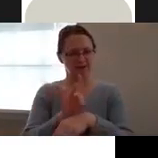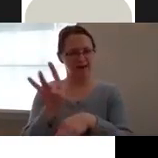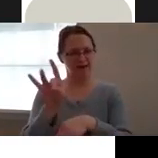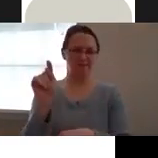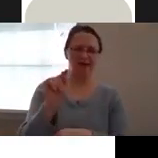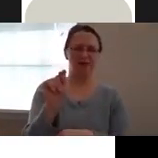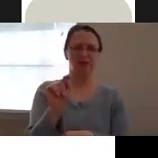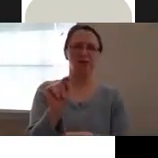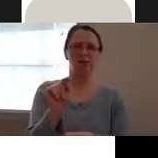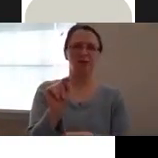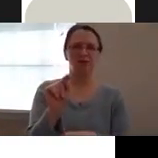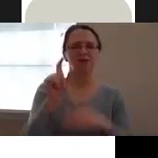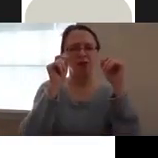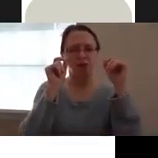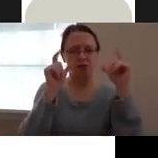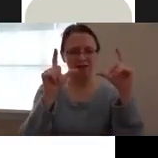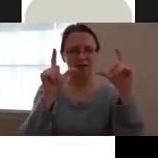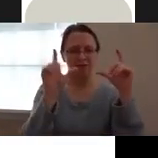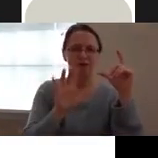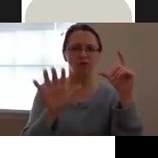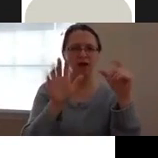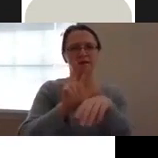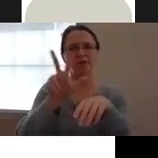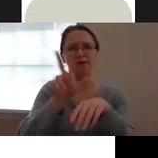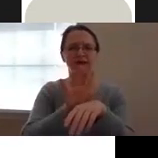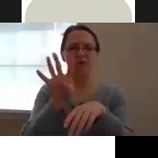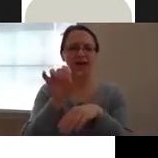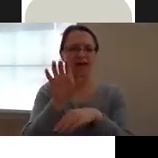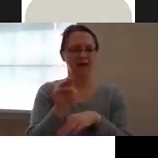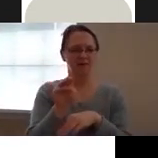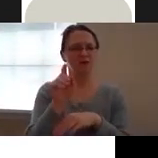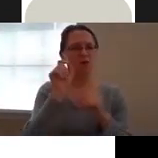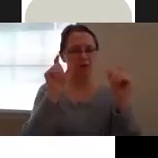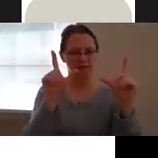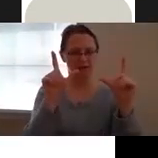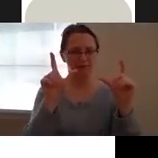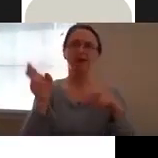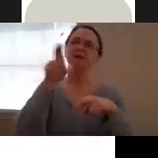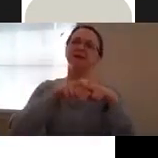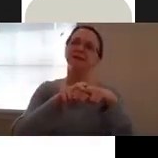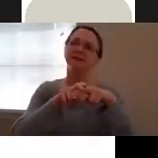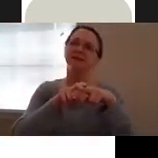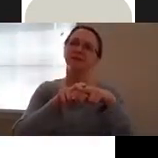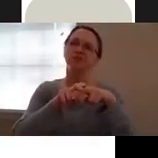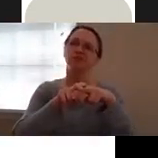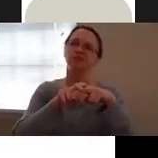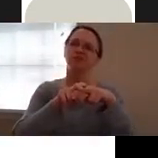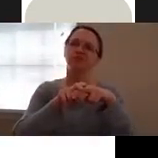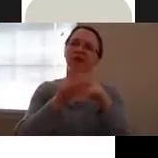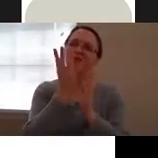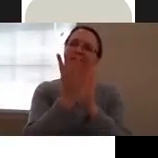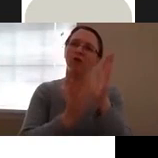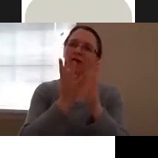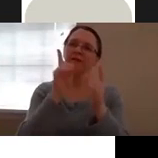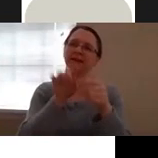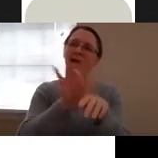wakes up, as we can see, the blue stops around 3, 4 a.m. in the morning. He sits on a chair until 8 a.m. to go to do his